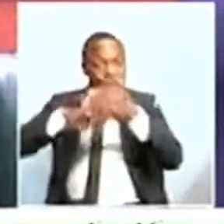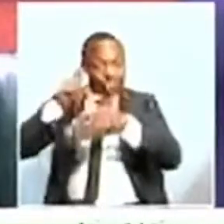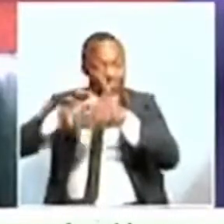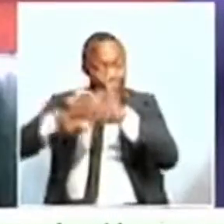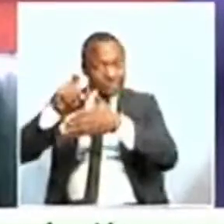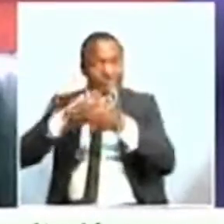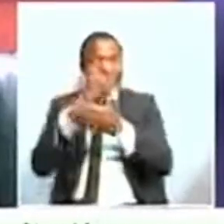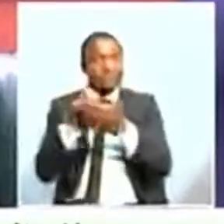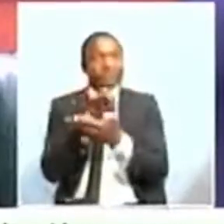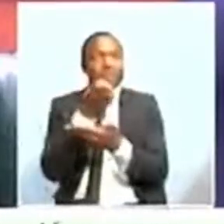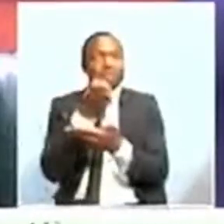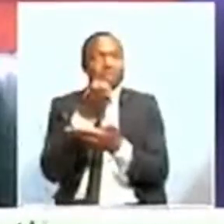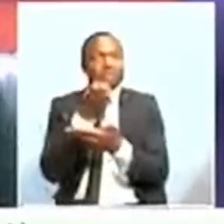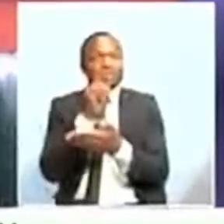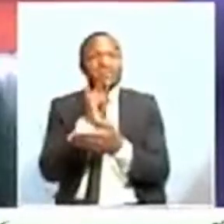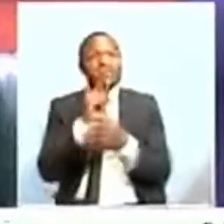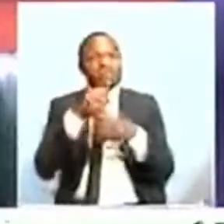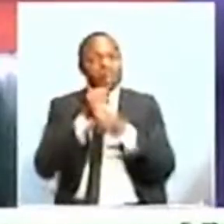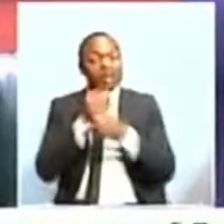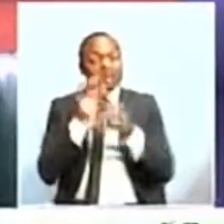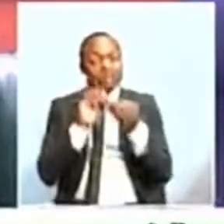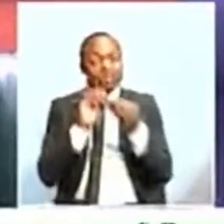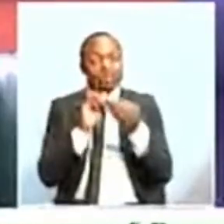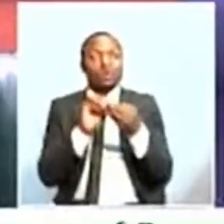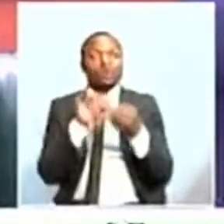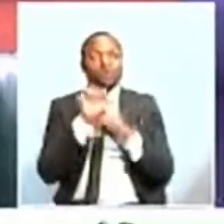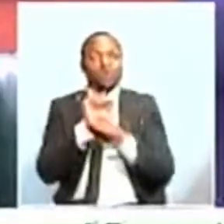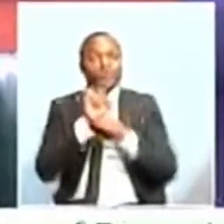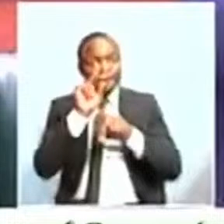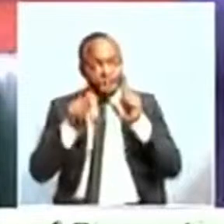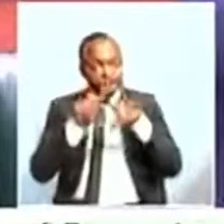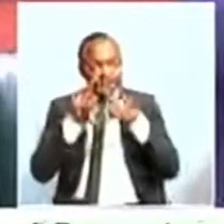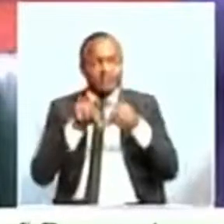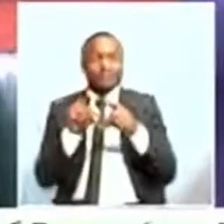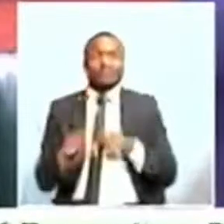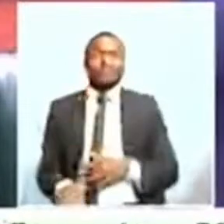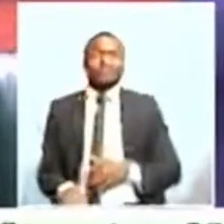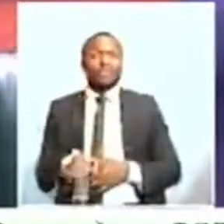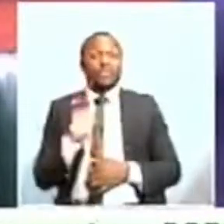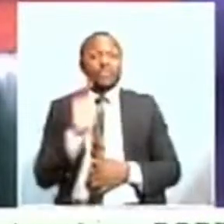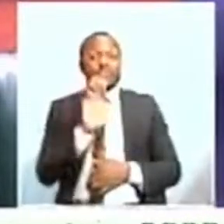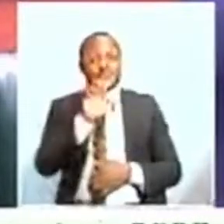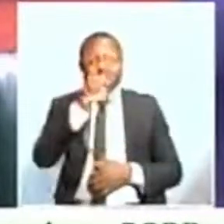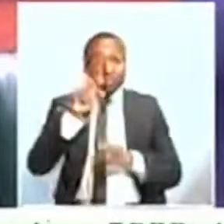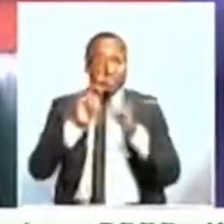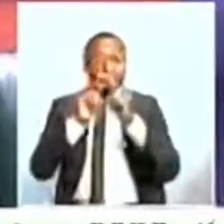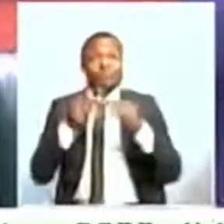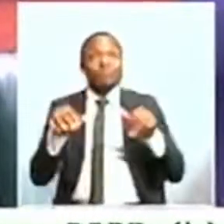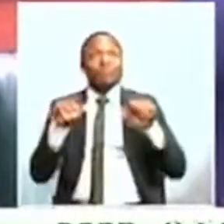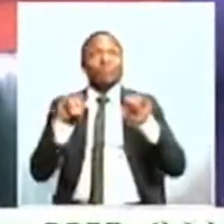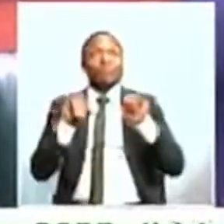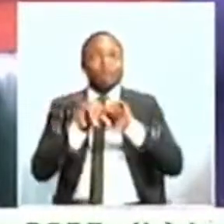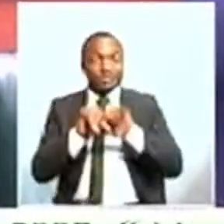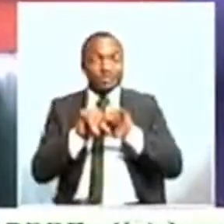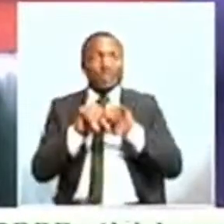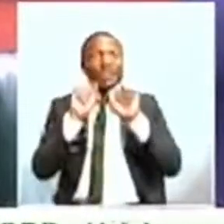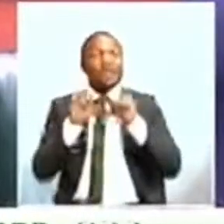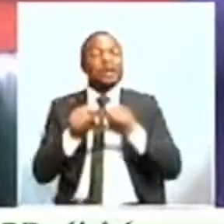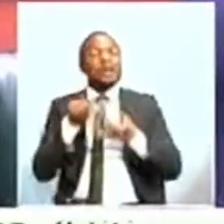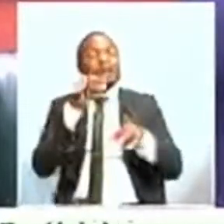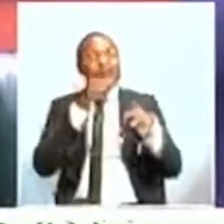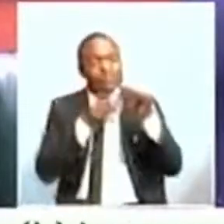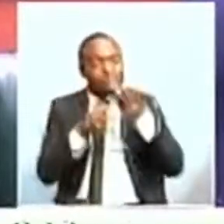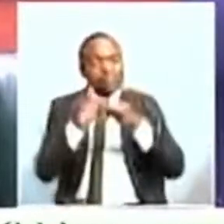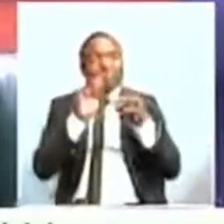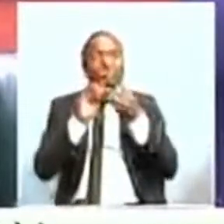into the economy, and that creates jobs for our people. So basically, your question is very important. I can take the whole day